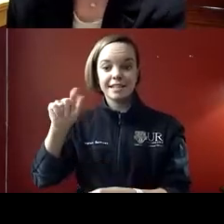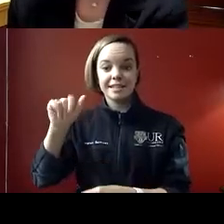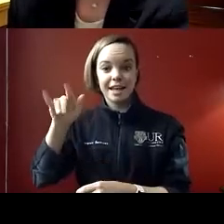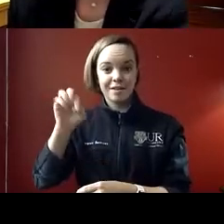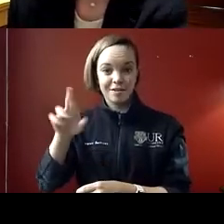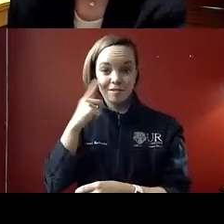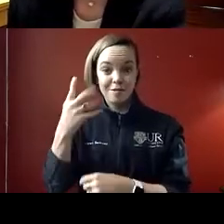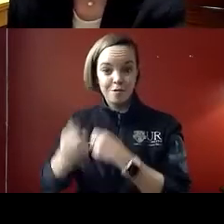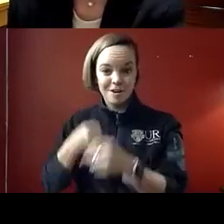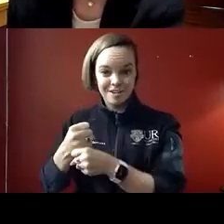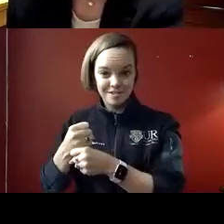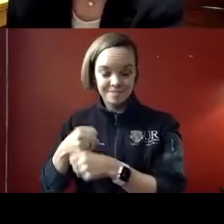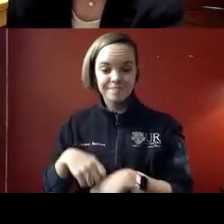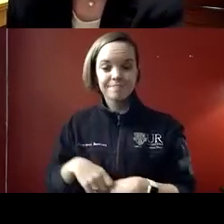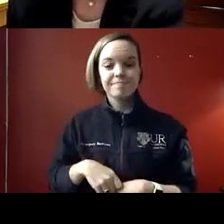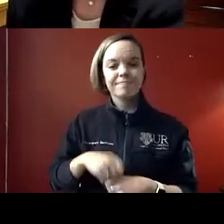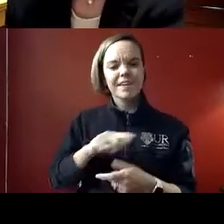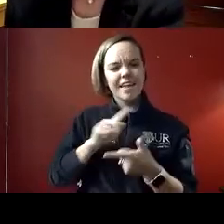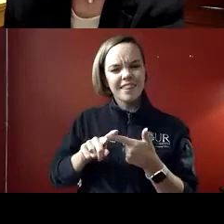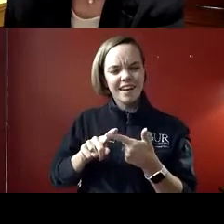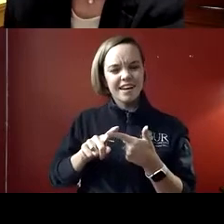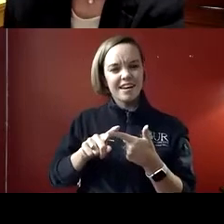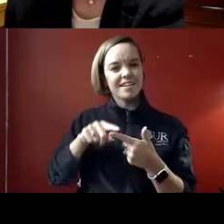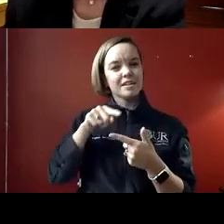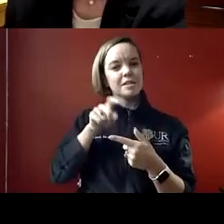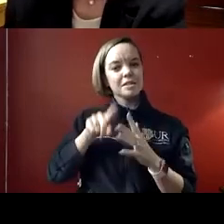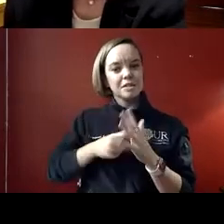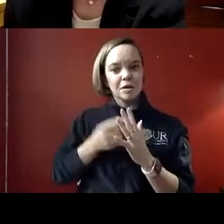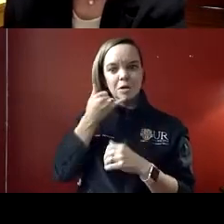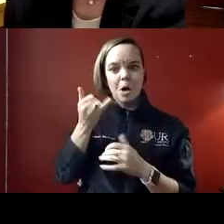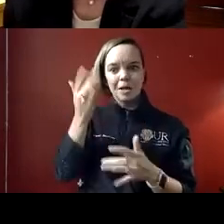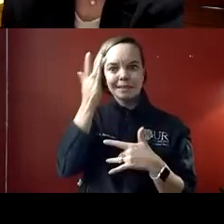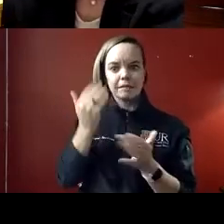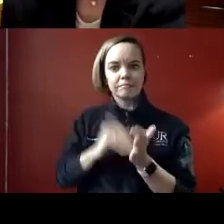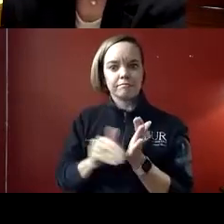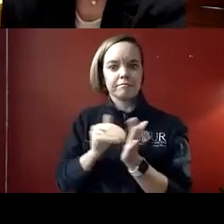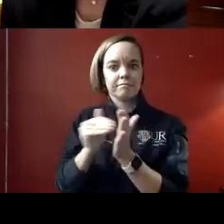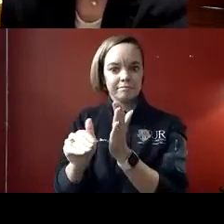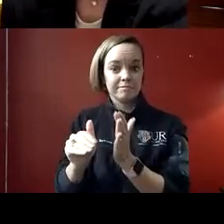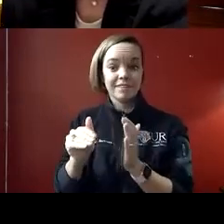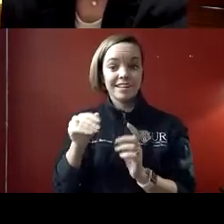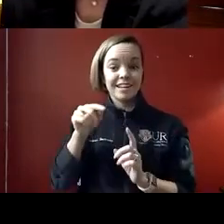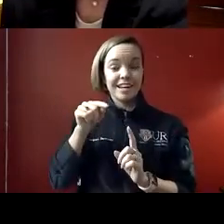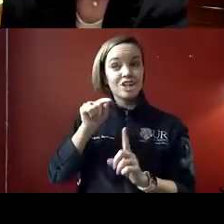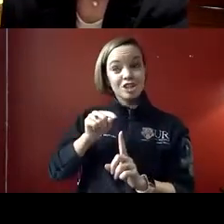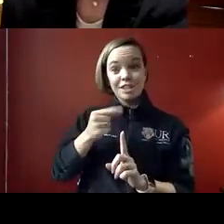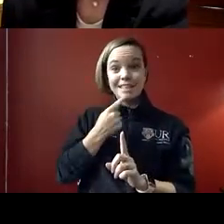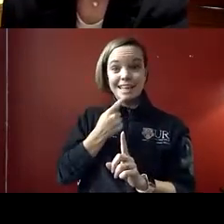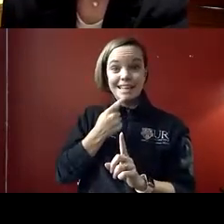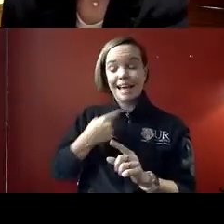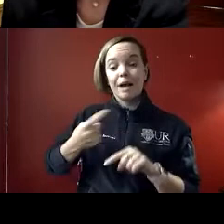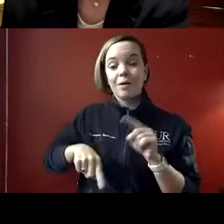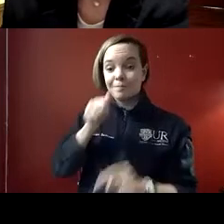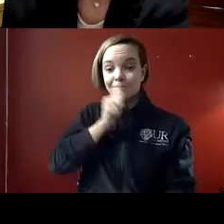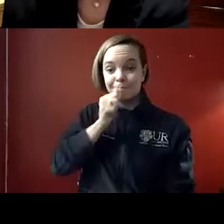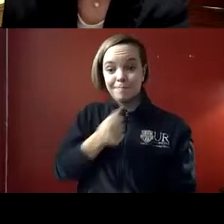then she started to take a lot of sick leave. Her version of events was that she just couldn't take it anymore because